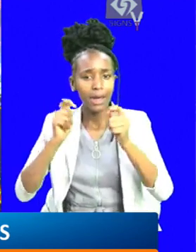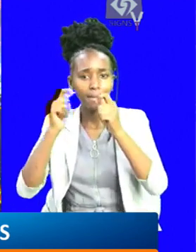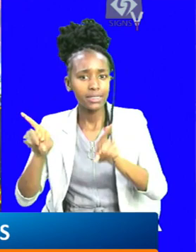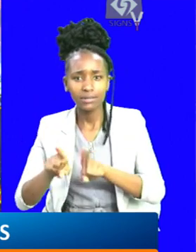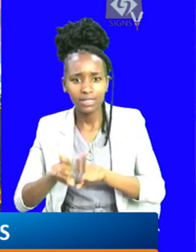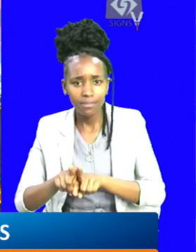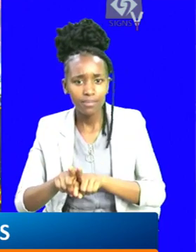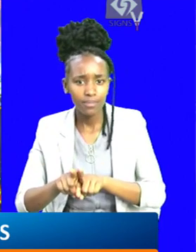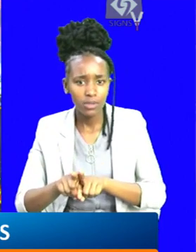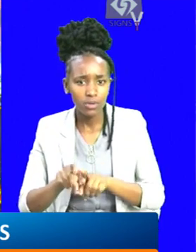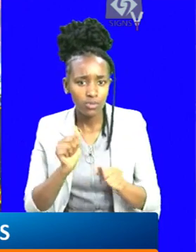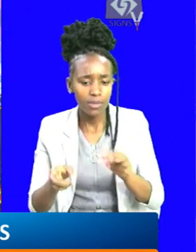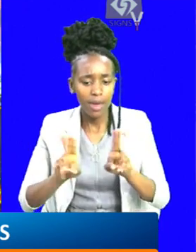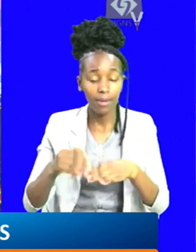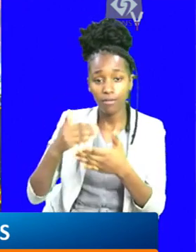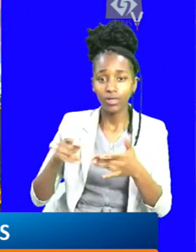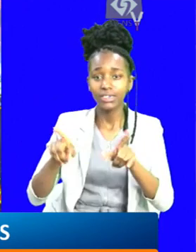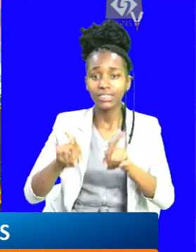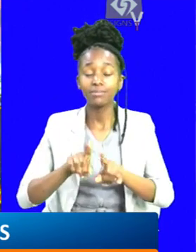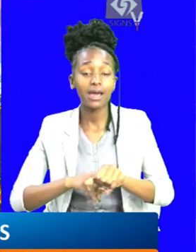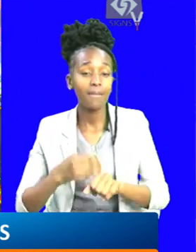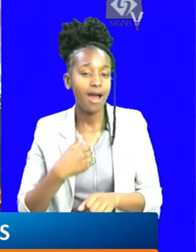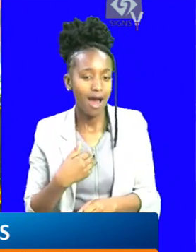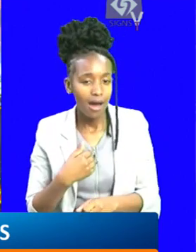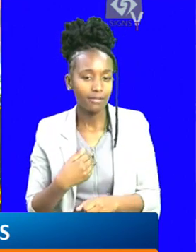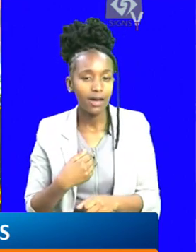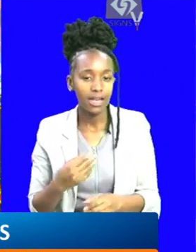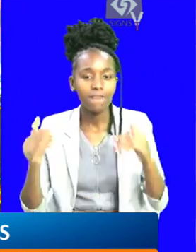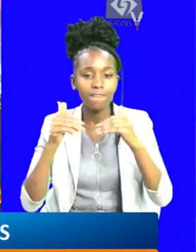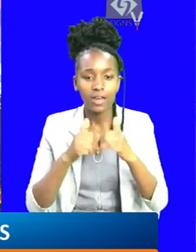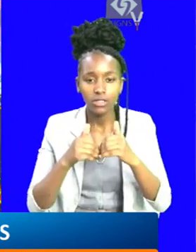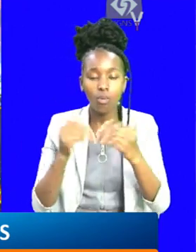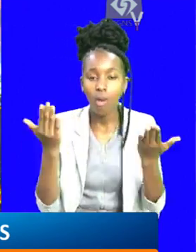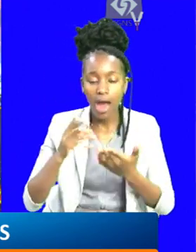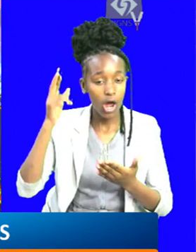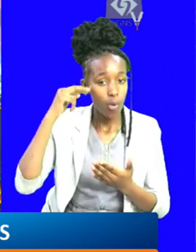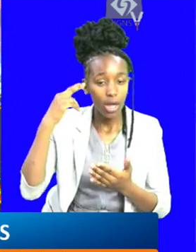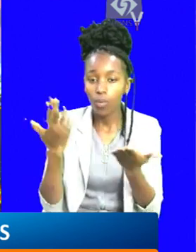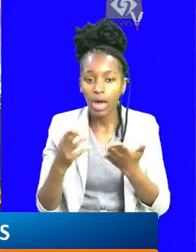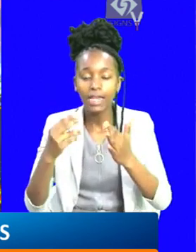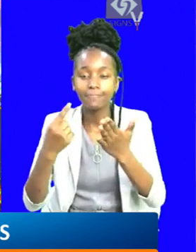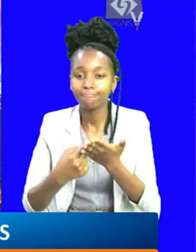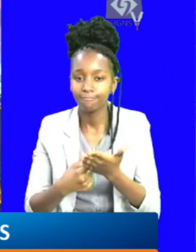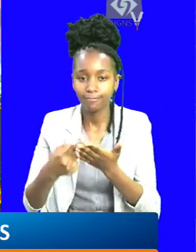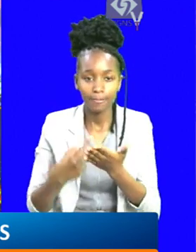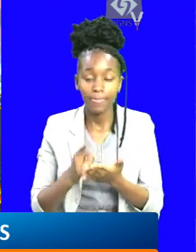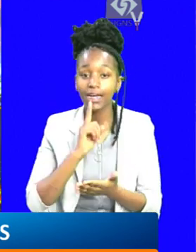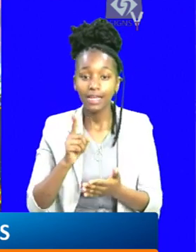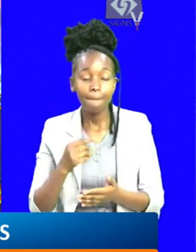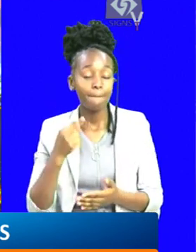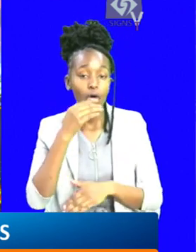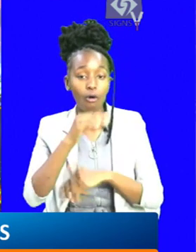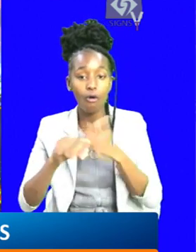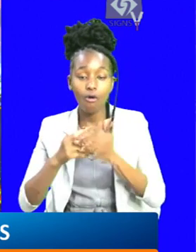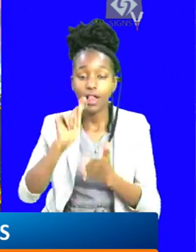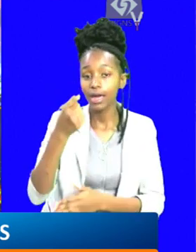of violent protests like previously witnessed. Speaking during the issuance of title deeds in Ruai,